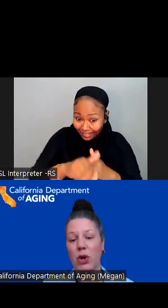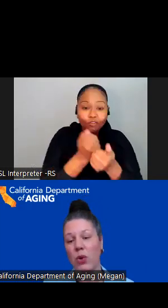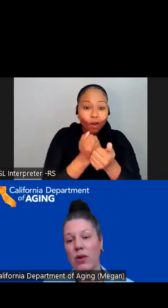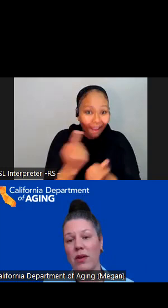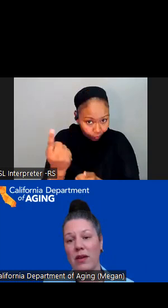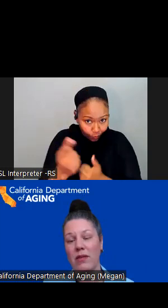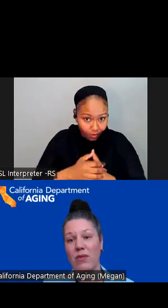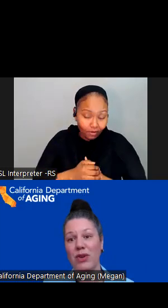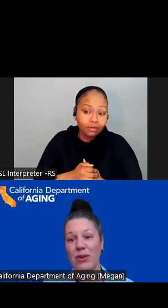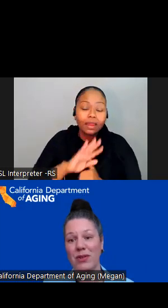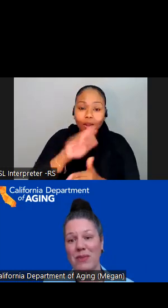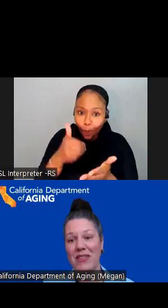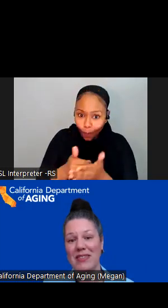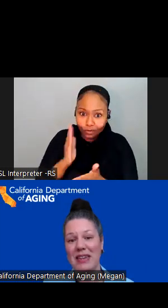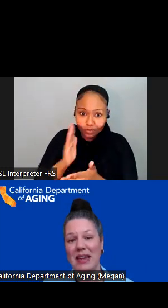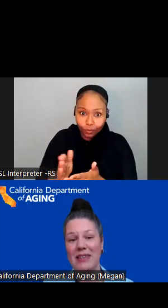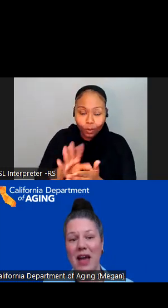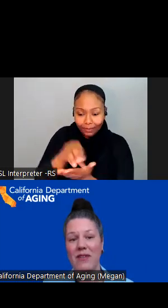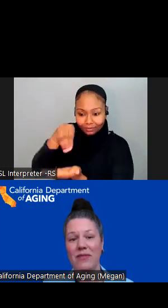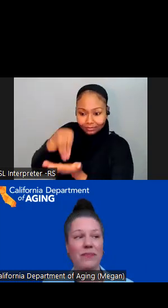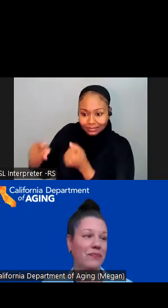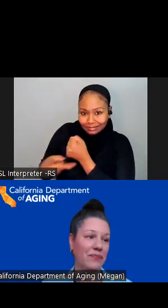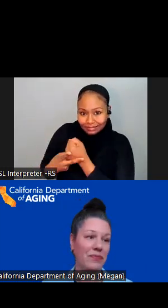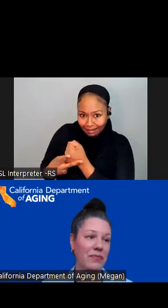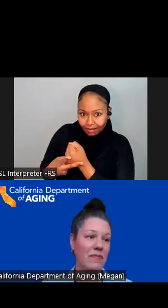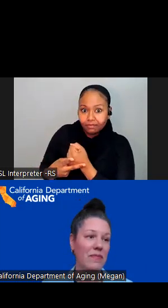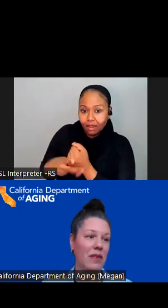be recorded and reviewed by the CDA staff.